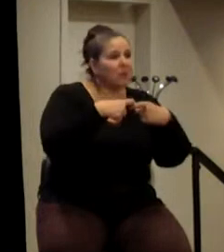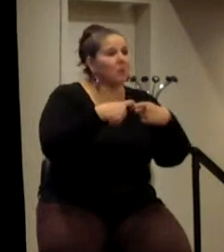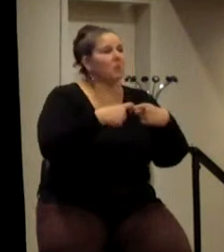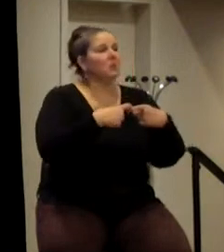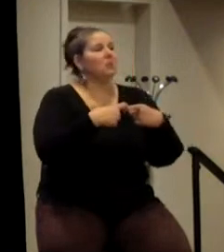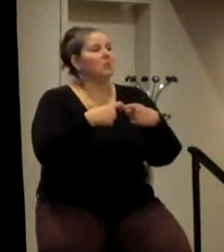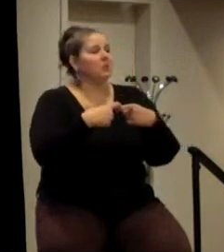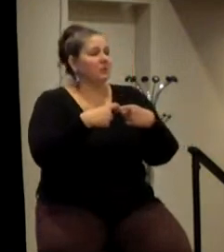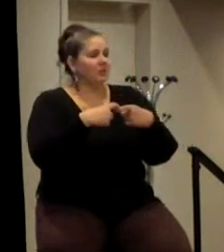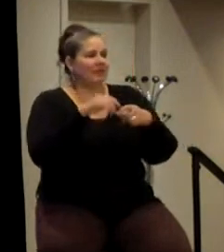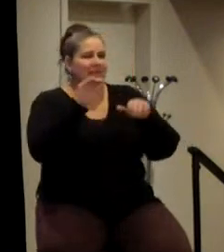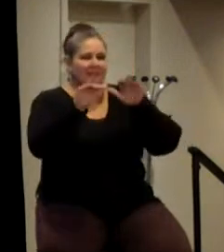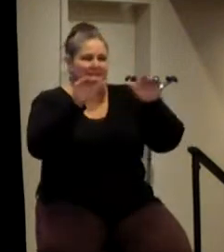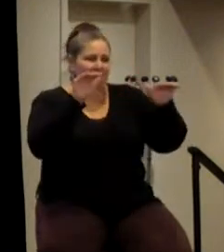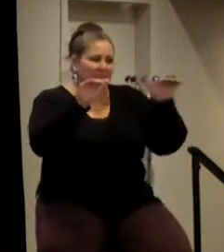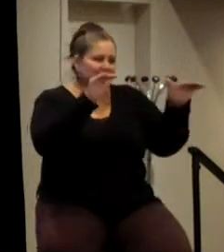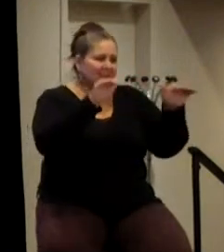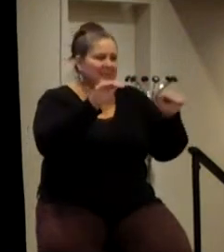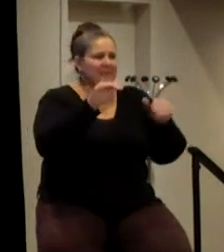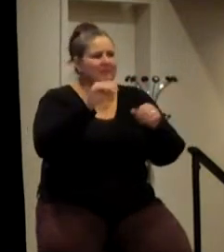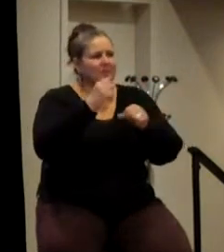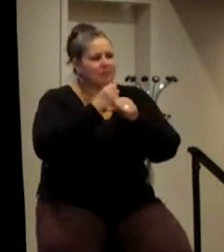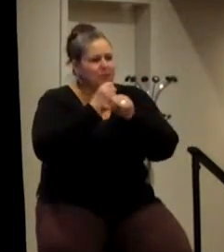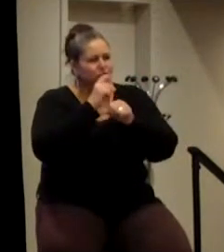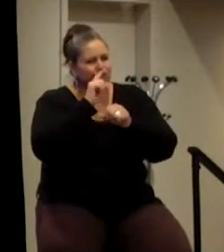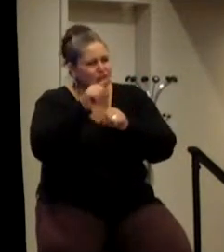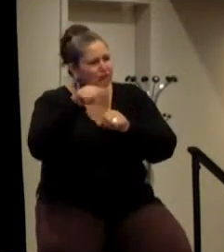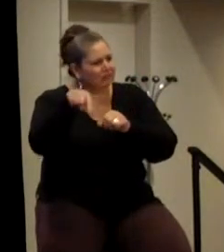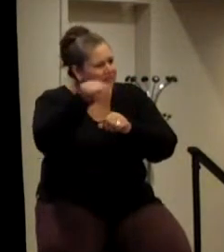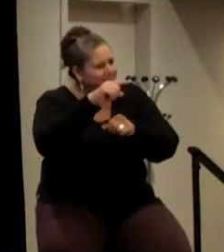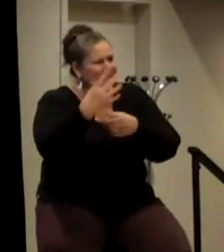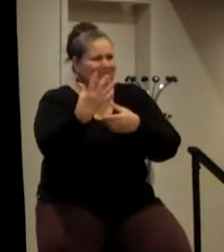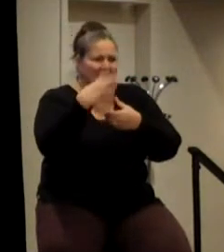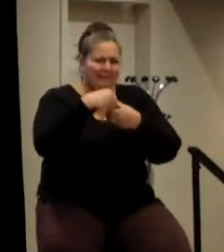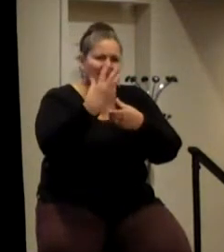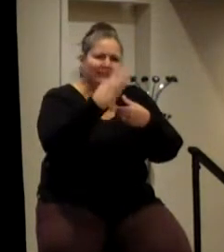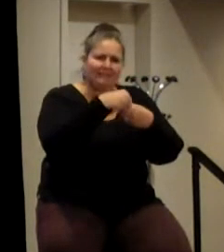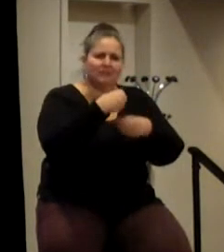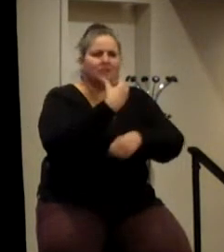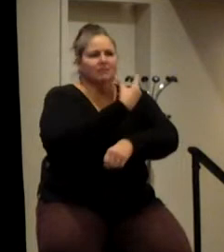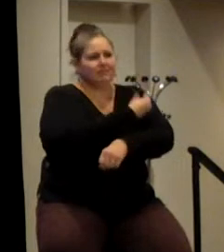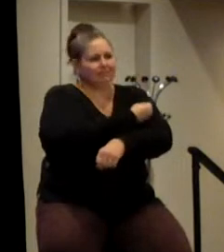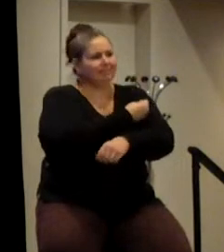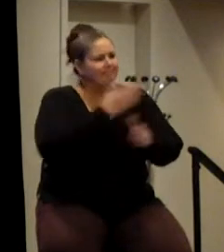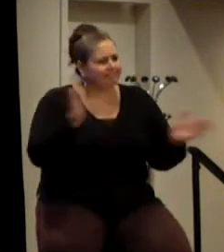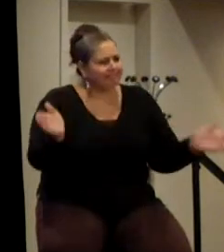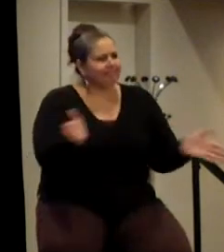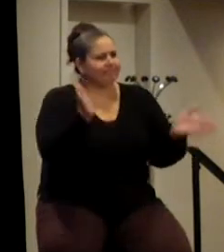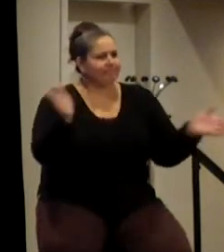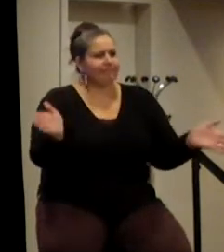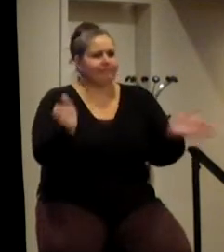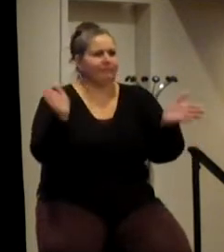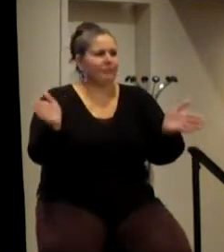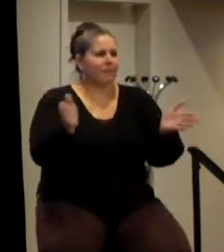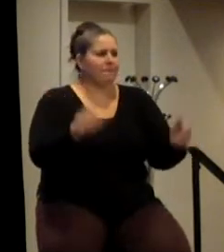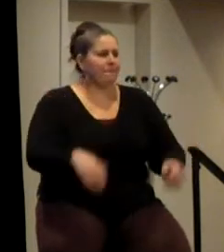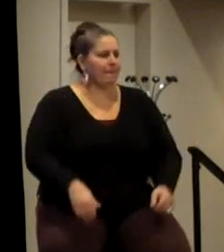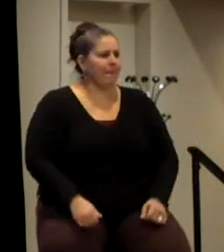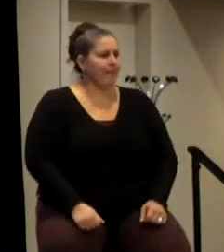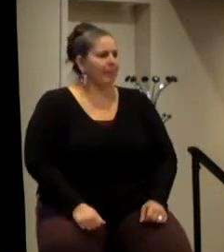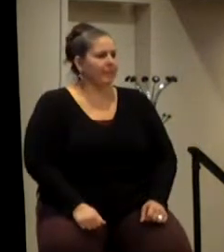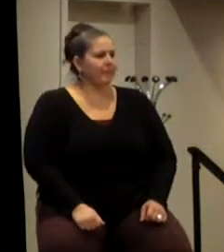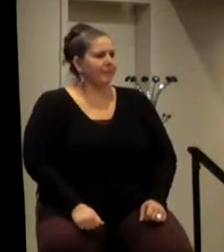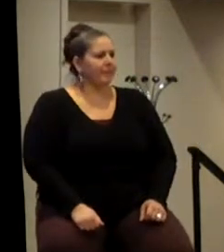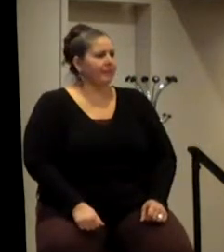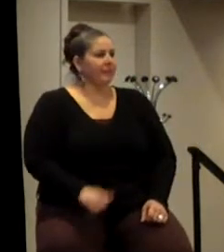get better participation within the vaccination process. We've been doing that and we'll